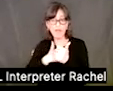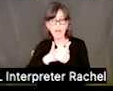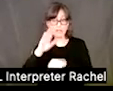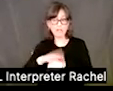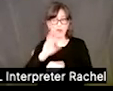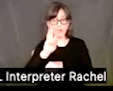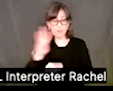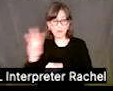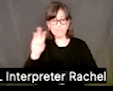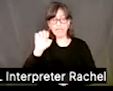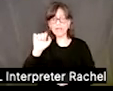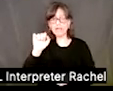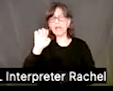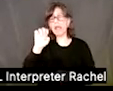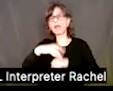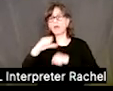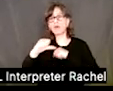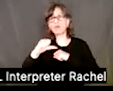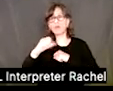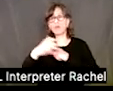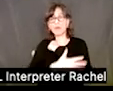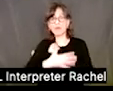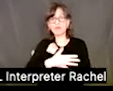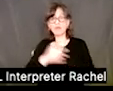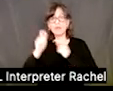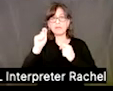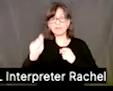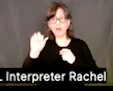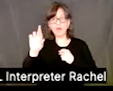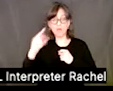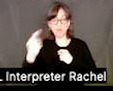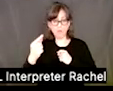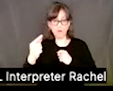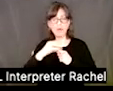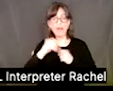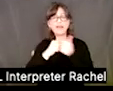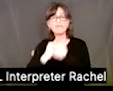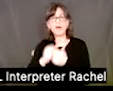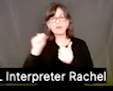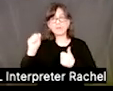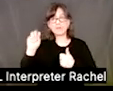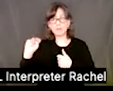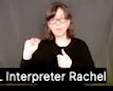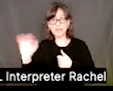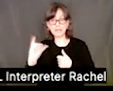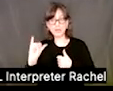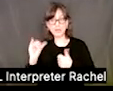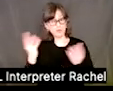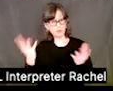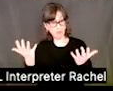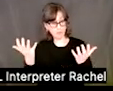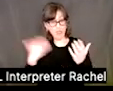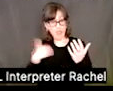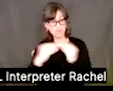at earthquakecountry.org and in Spanish at terremotos.org. Follow us on social media. And if you have any further questions, if you have